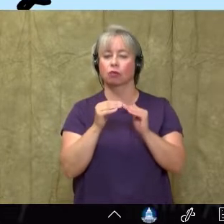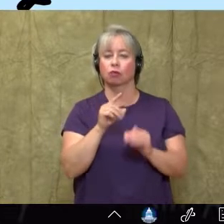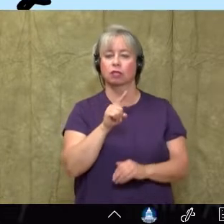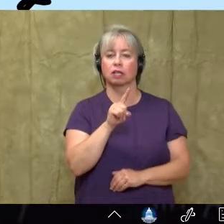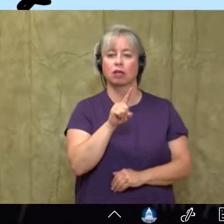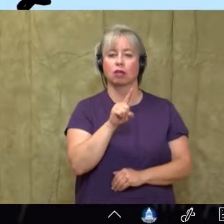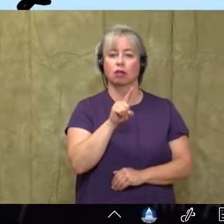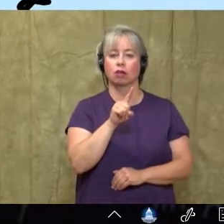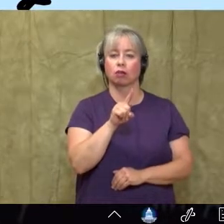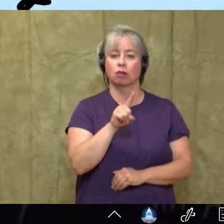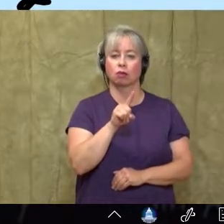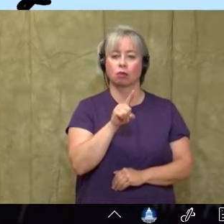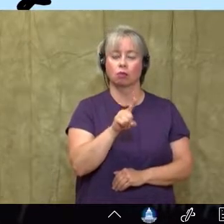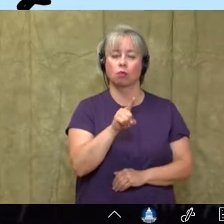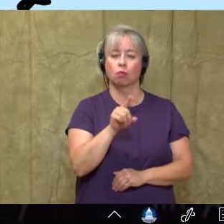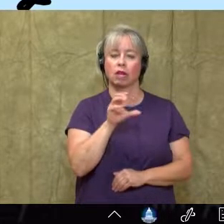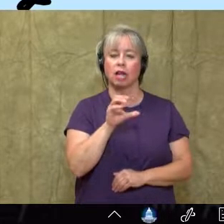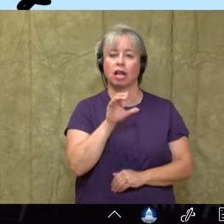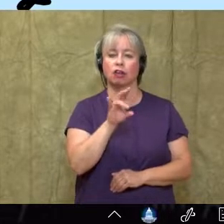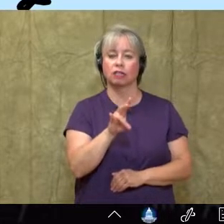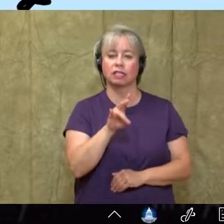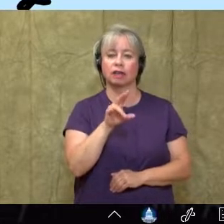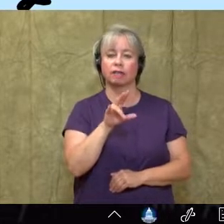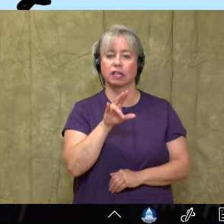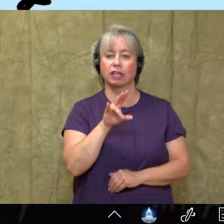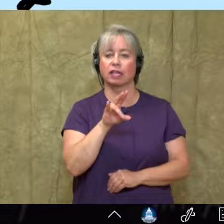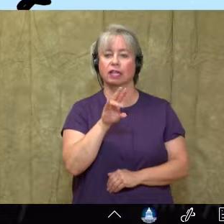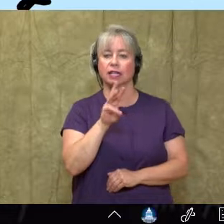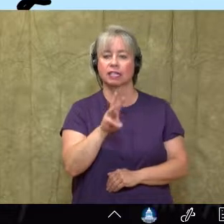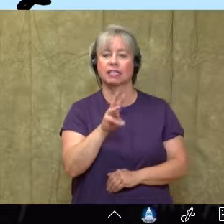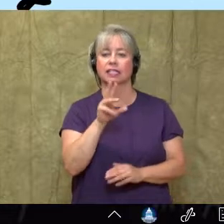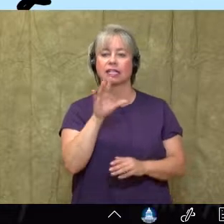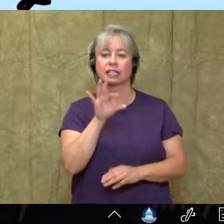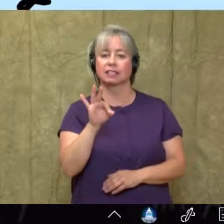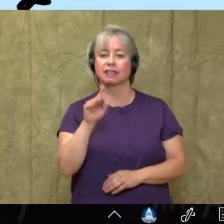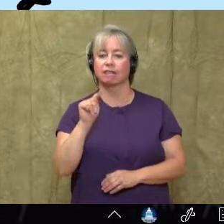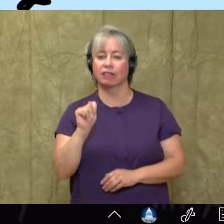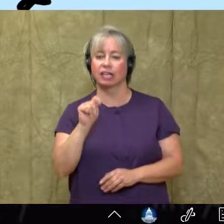167 feet is what he kayaked in total.